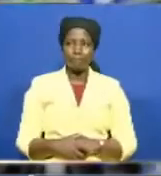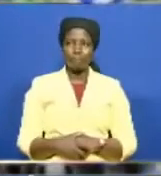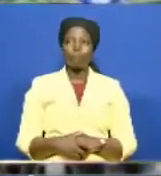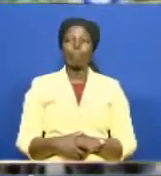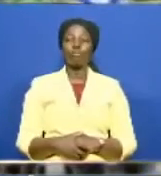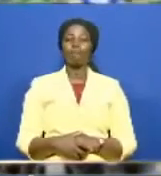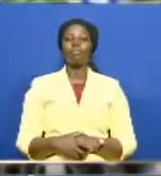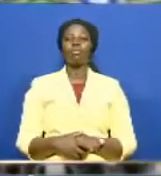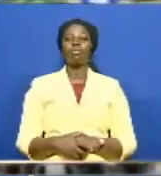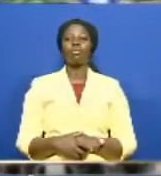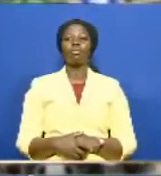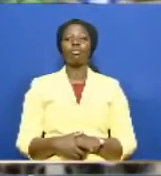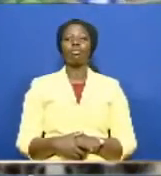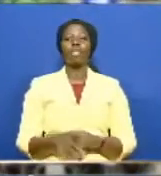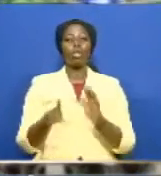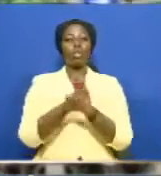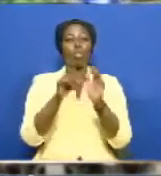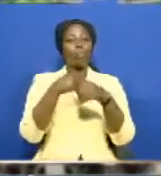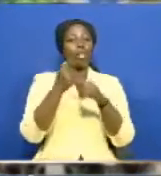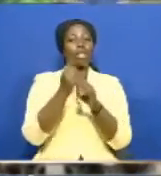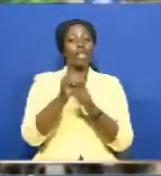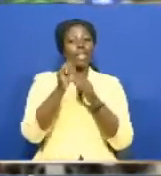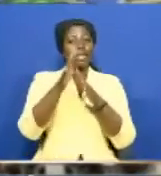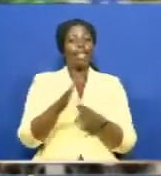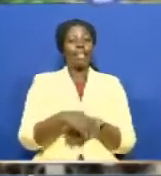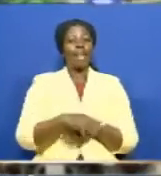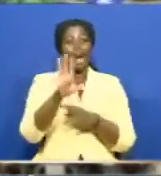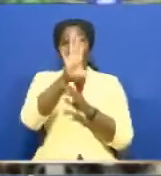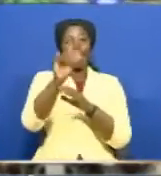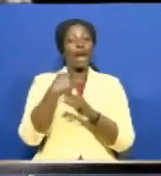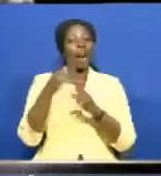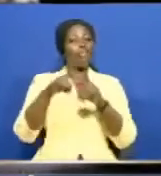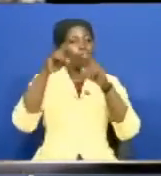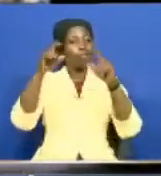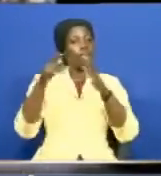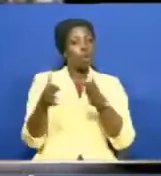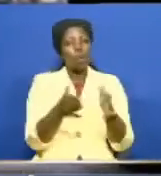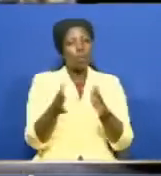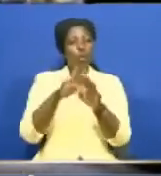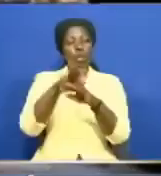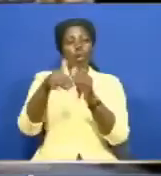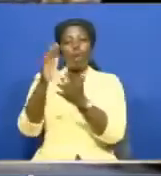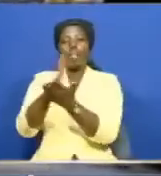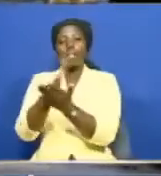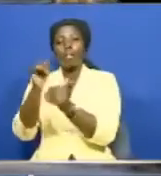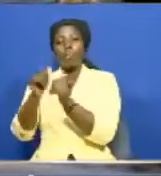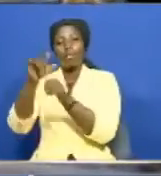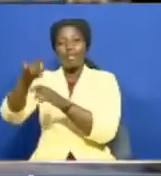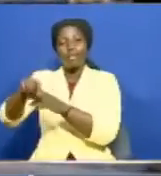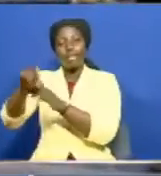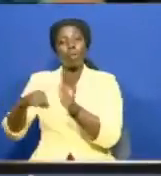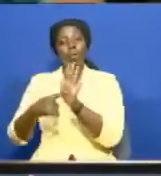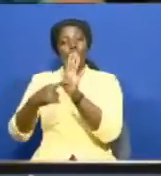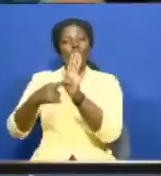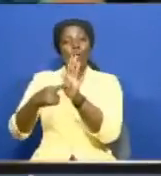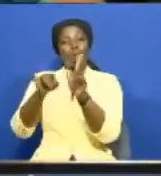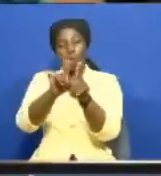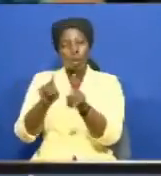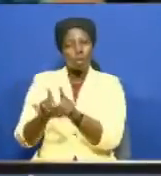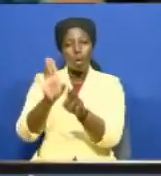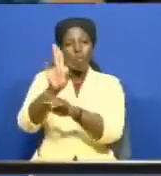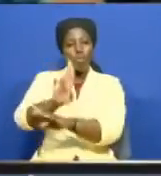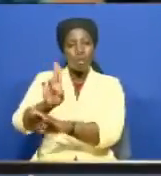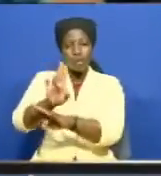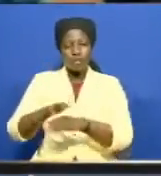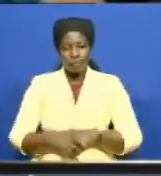According to legislative leaders, Africa has great potential and opportunities in almost every sector that need to be highlighted and tapped.